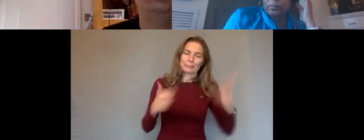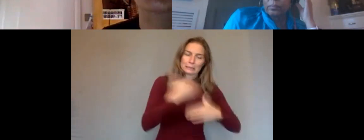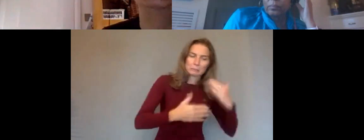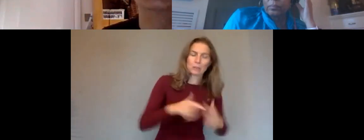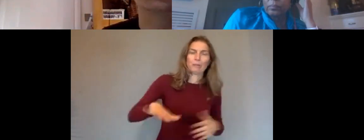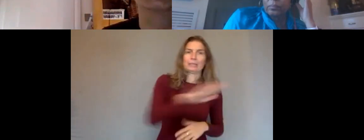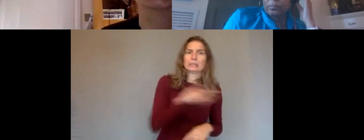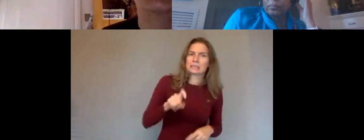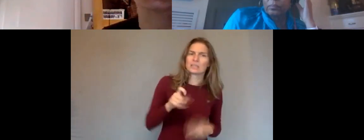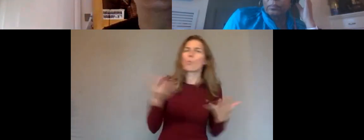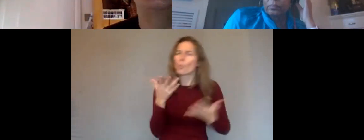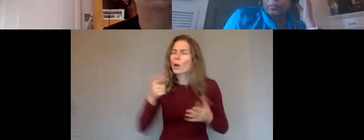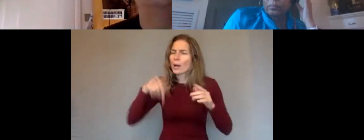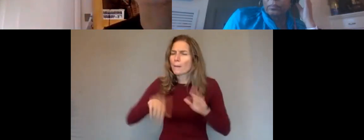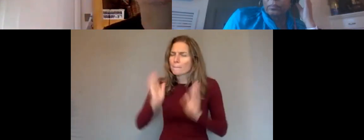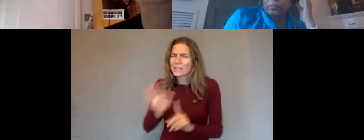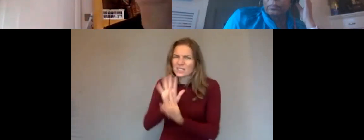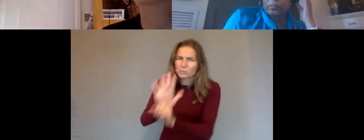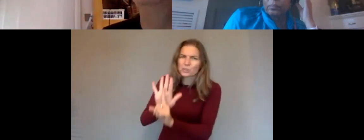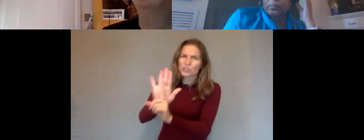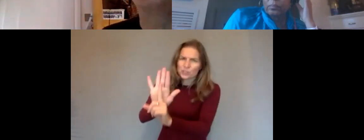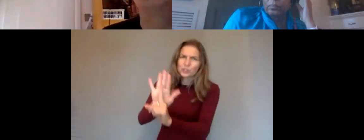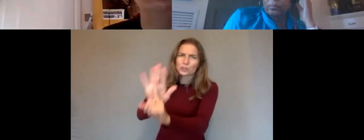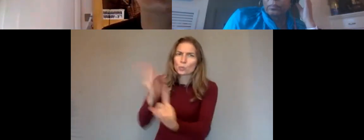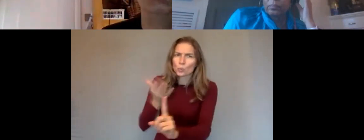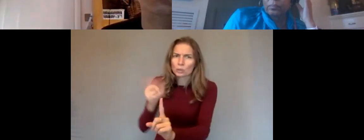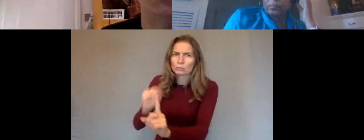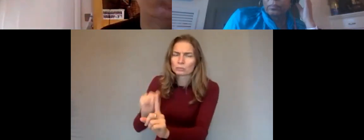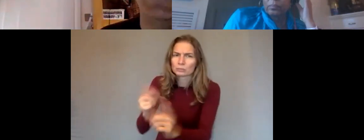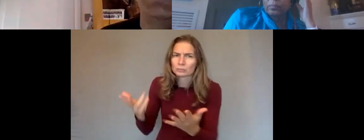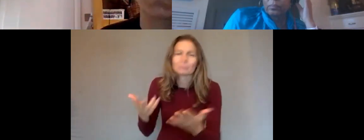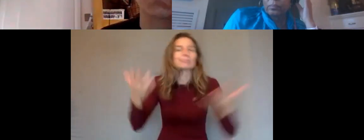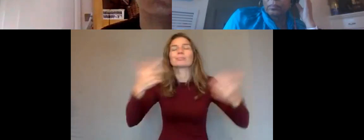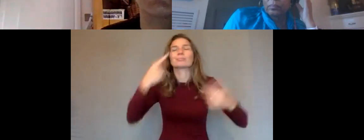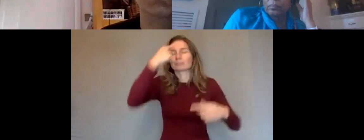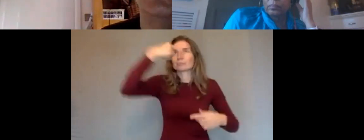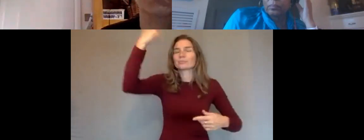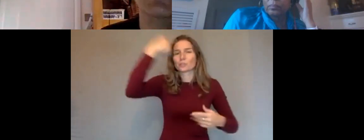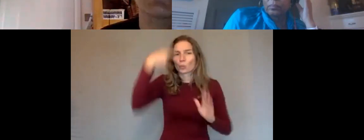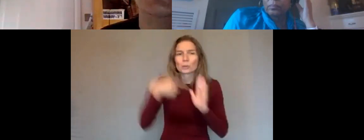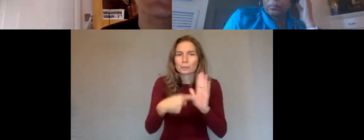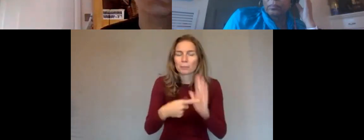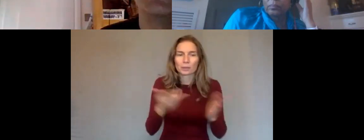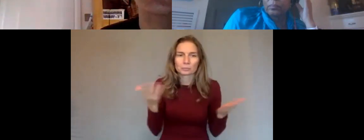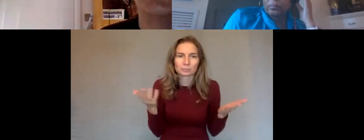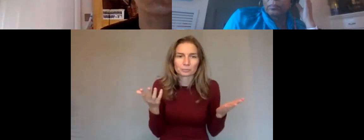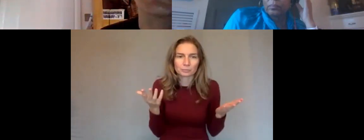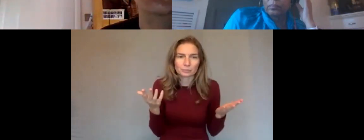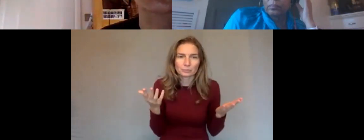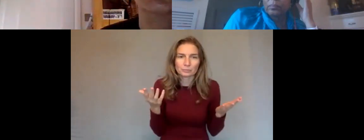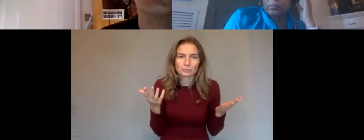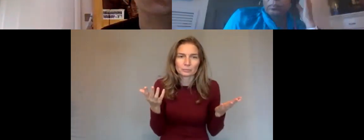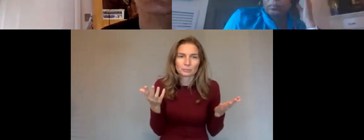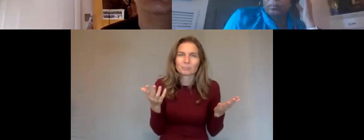could we be pushing for? I kind of think of lots of elements in exactly the same